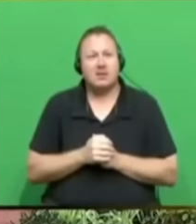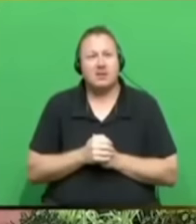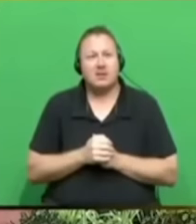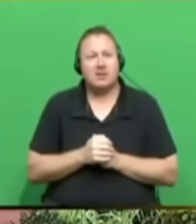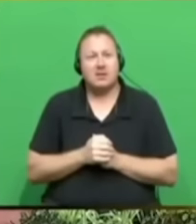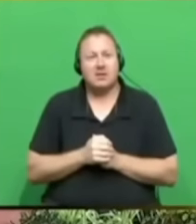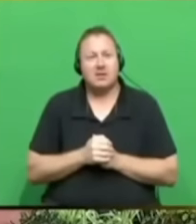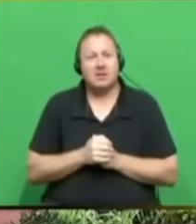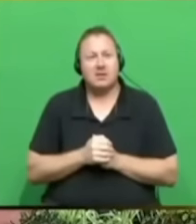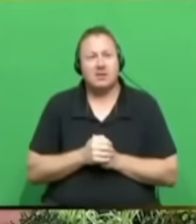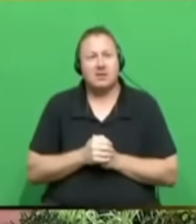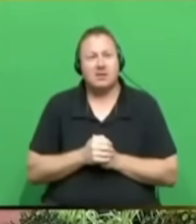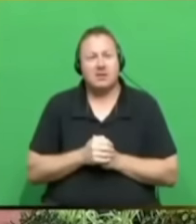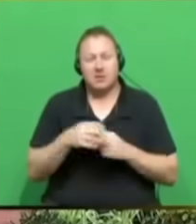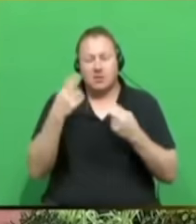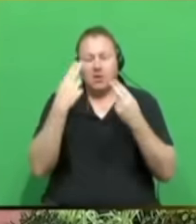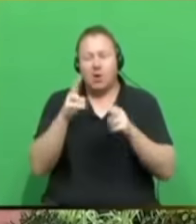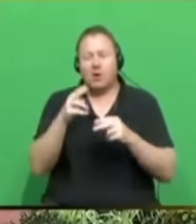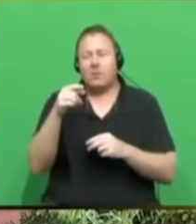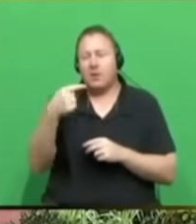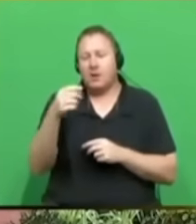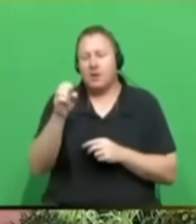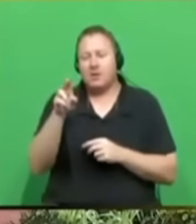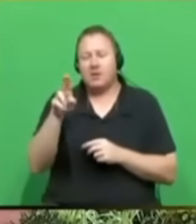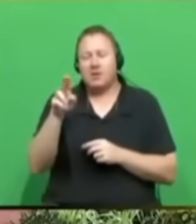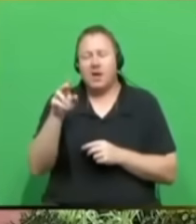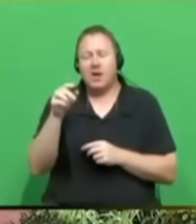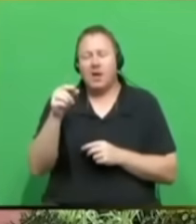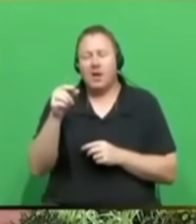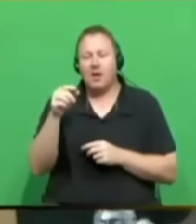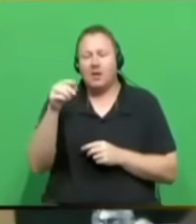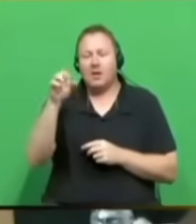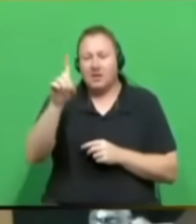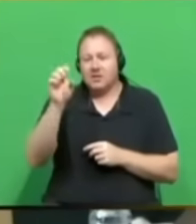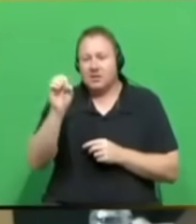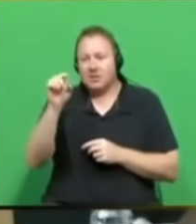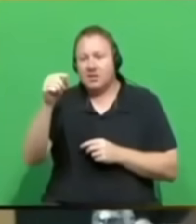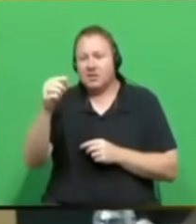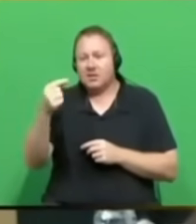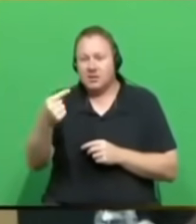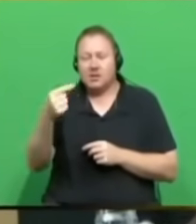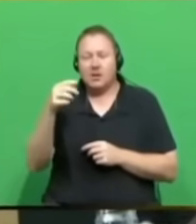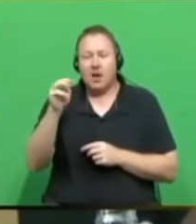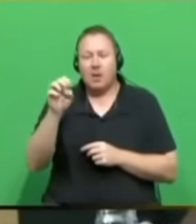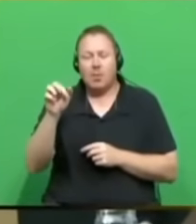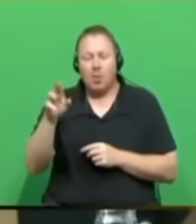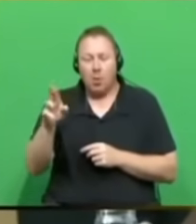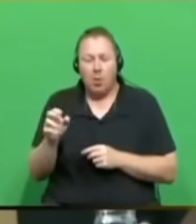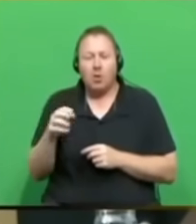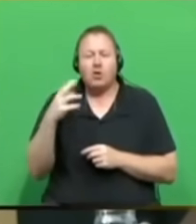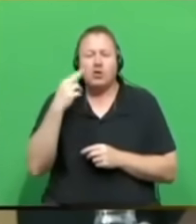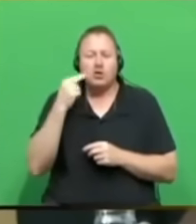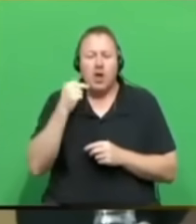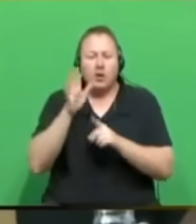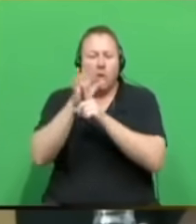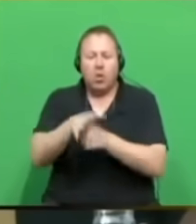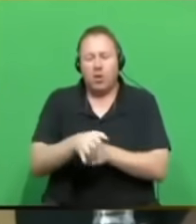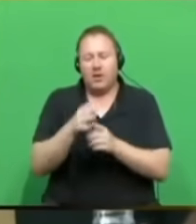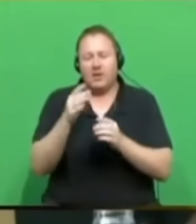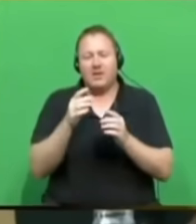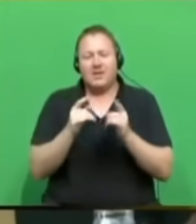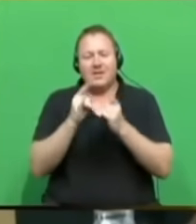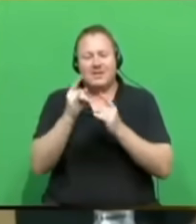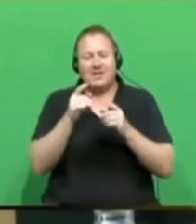The Honorable Dagmore tried really, really hard yesterday to taint the city of Cape Town. But you see,